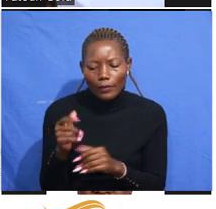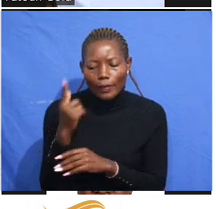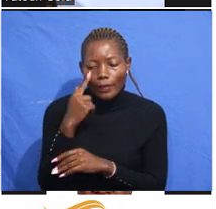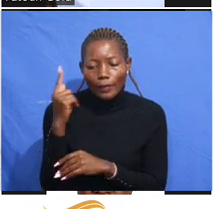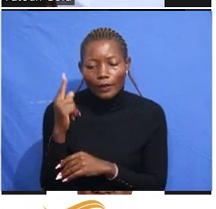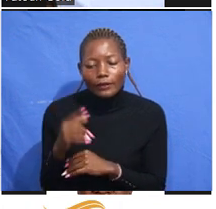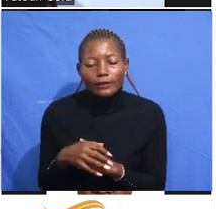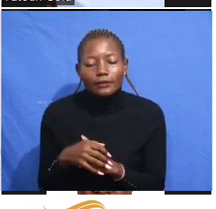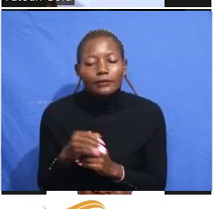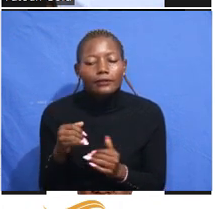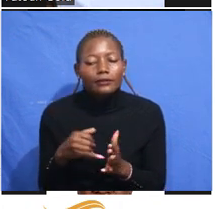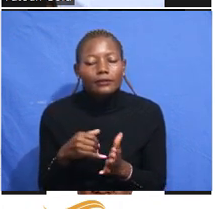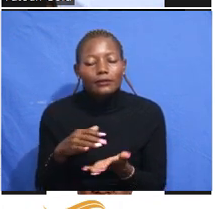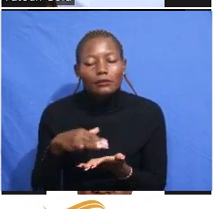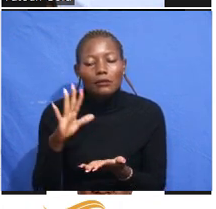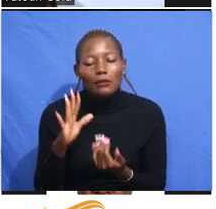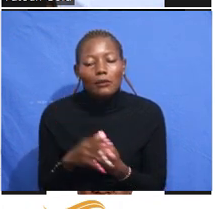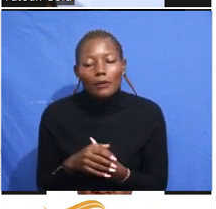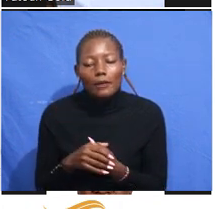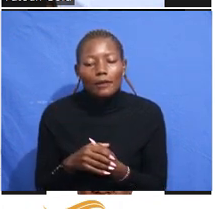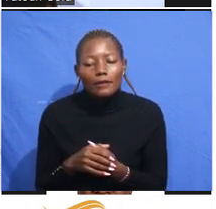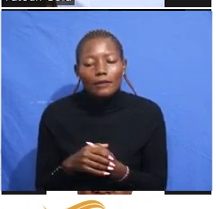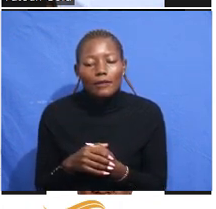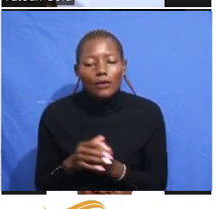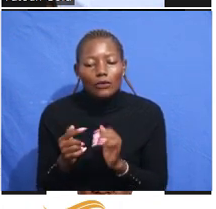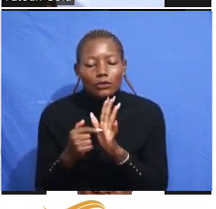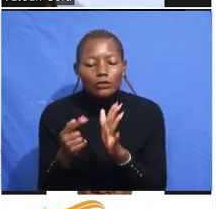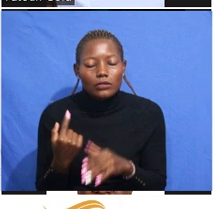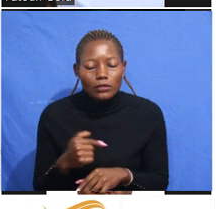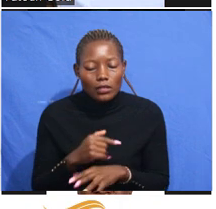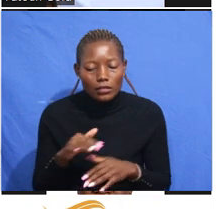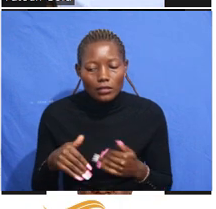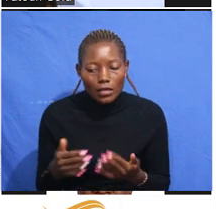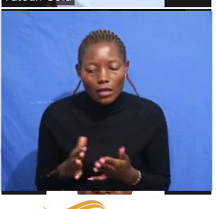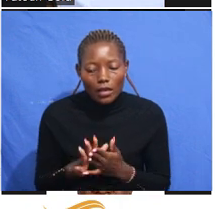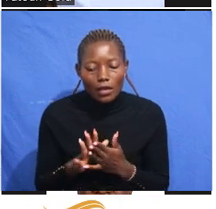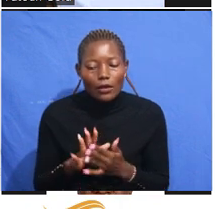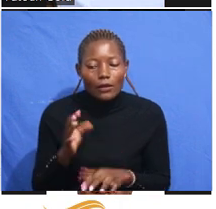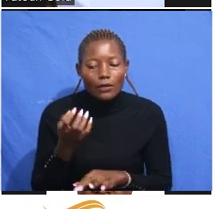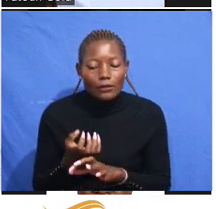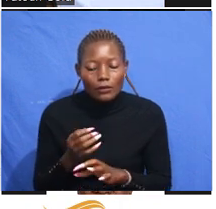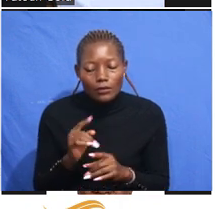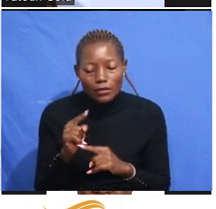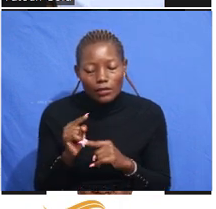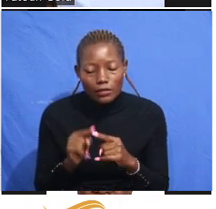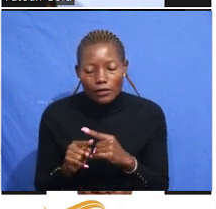mainly depicts the way the vertebral bones are divided in the